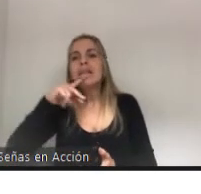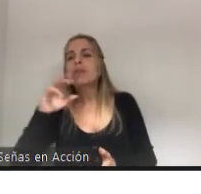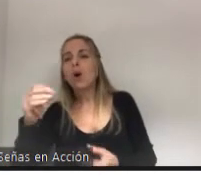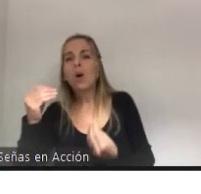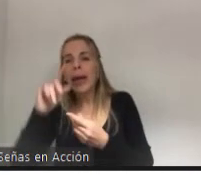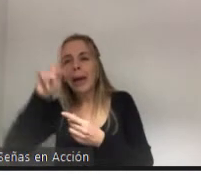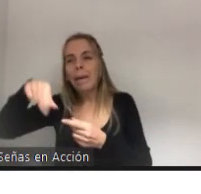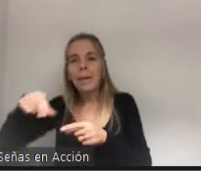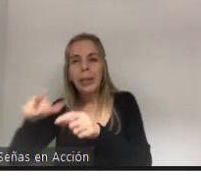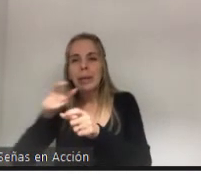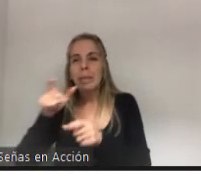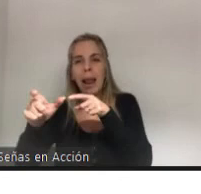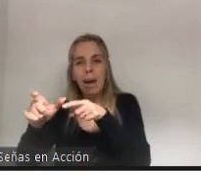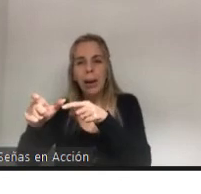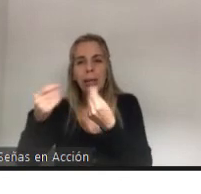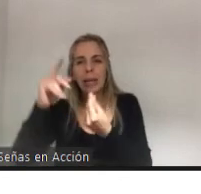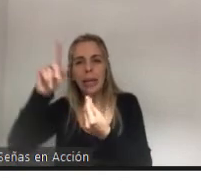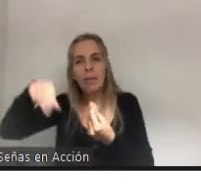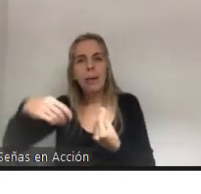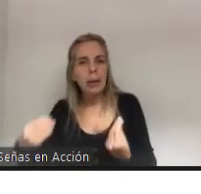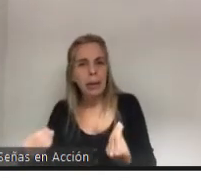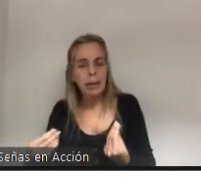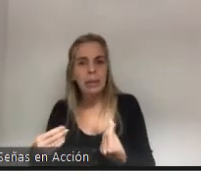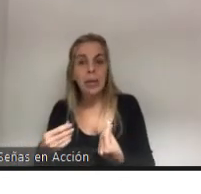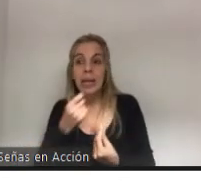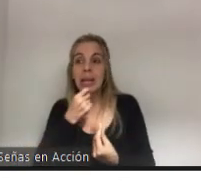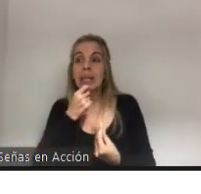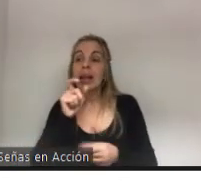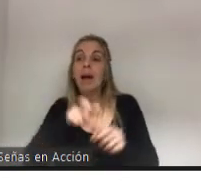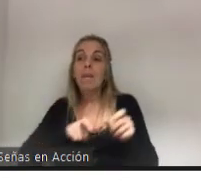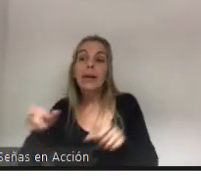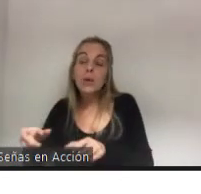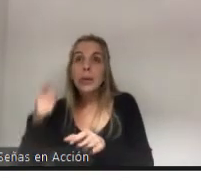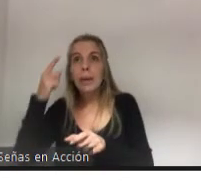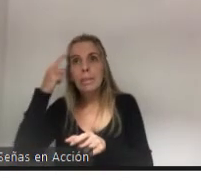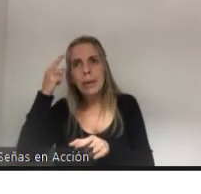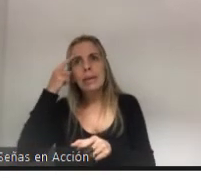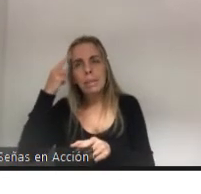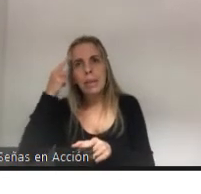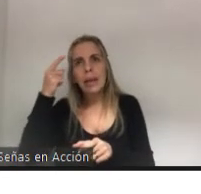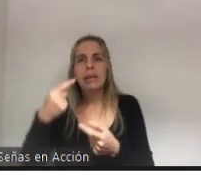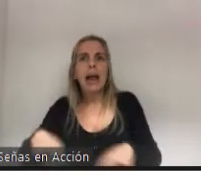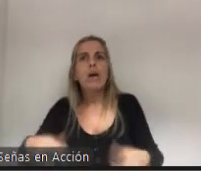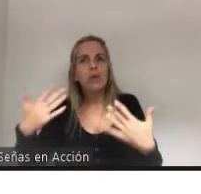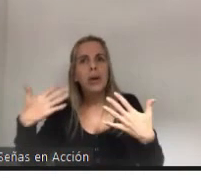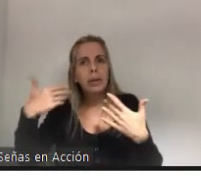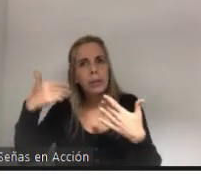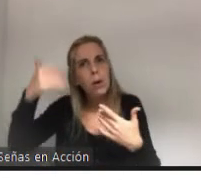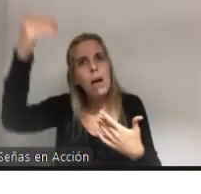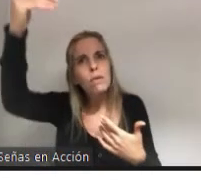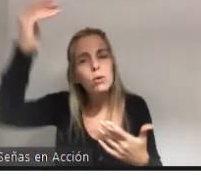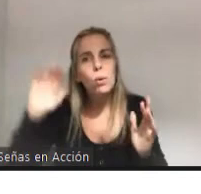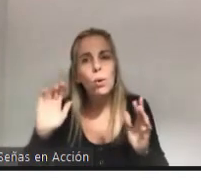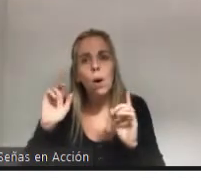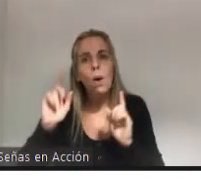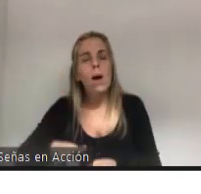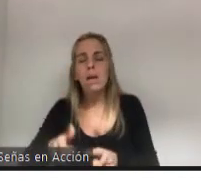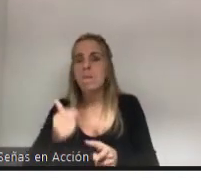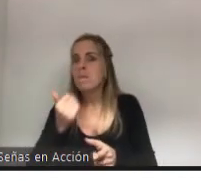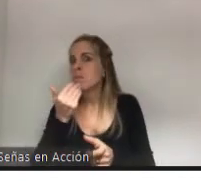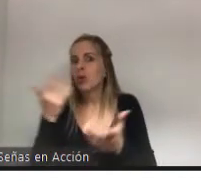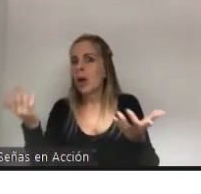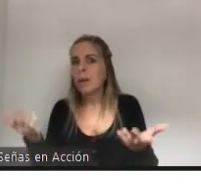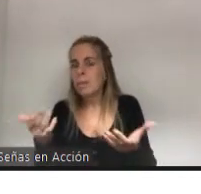about something that had to do with, no matter that we are thinking about whatever is possible, we really don't